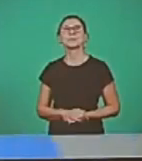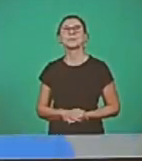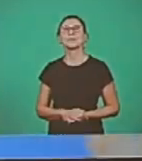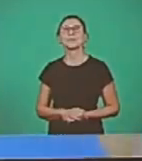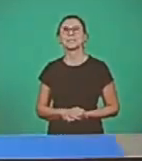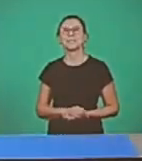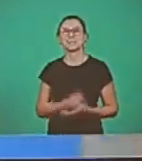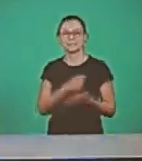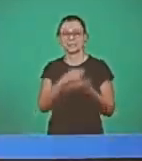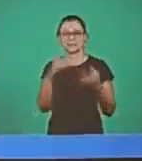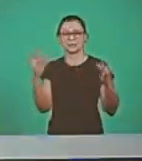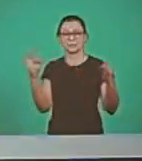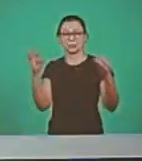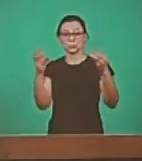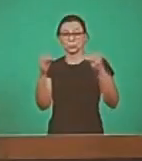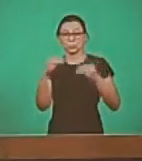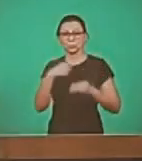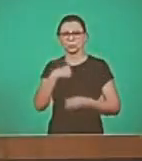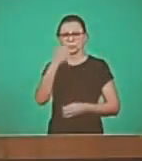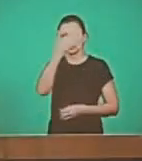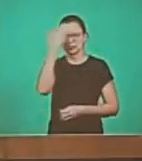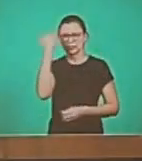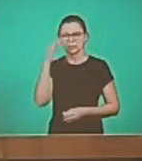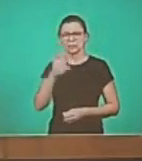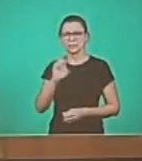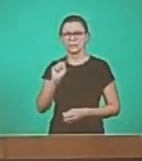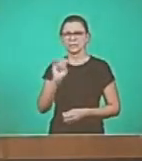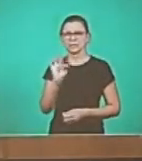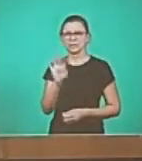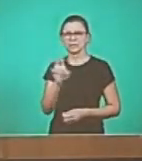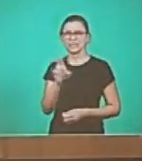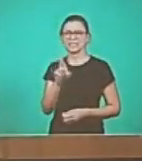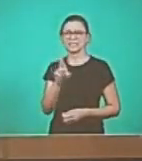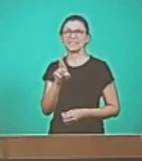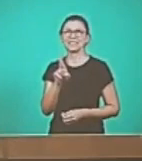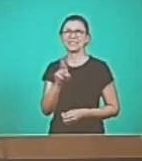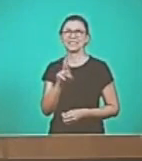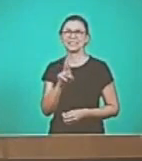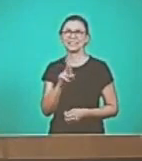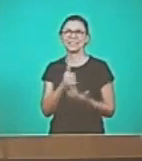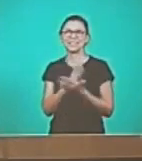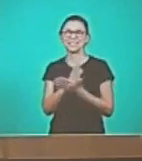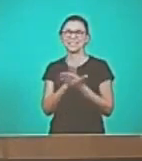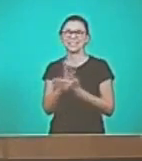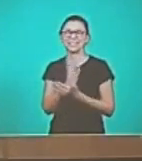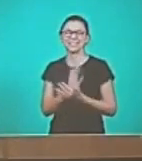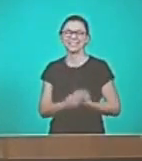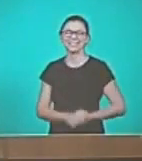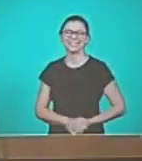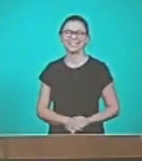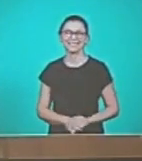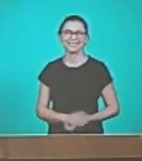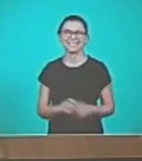After she wrote all of this stuff, I had forgotten. Her name is Esther. Oh, Esther, stop being annoying.